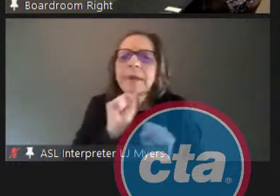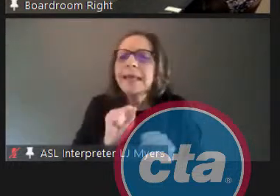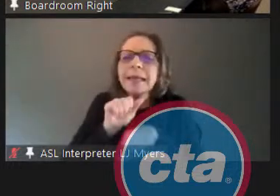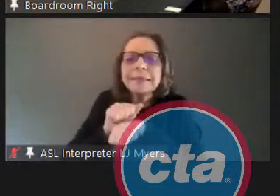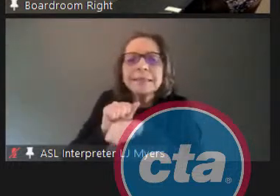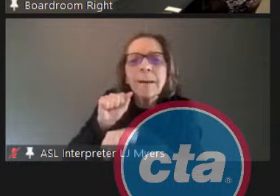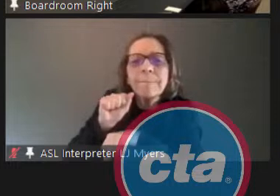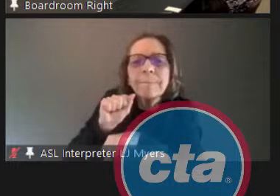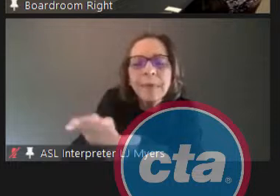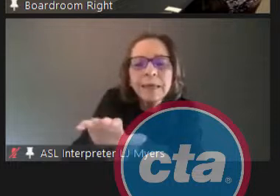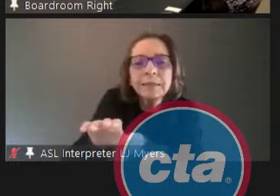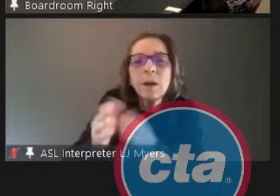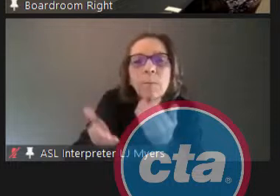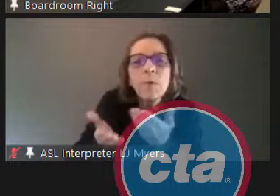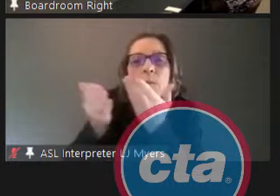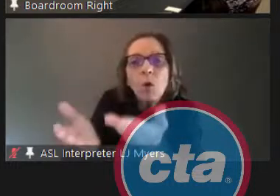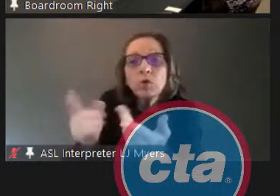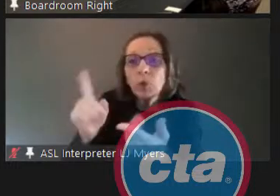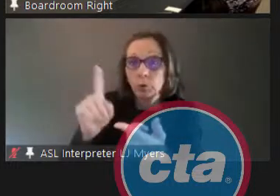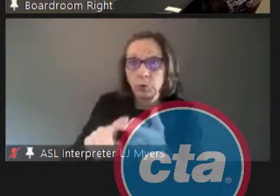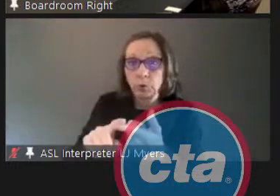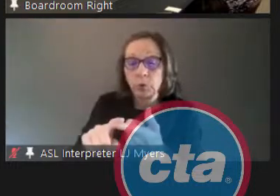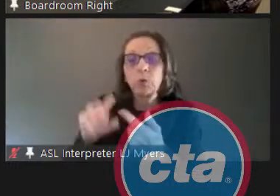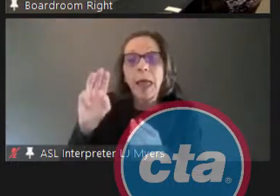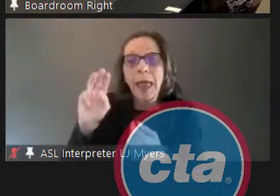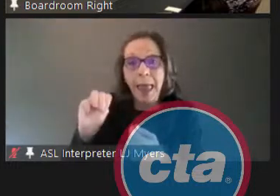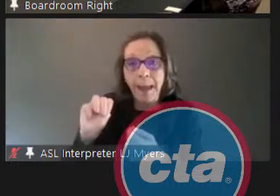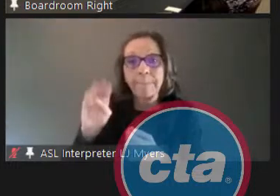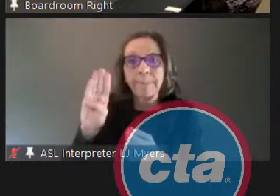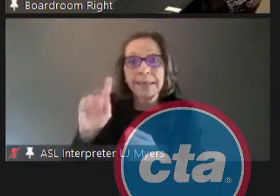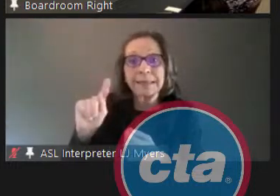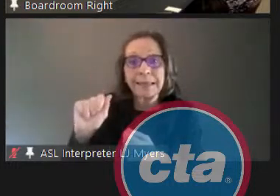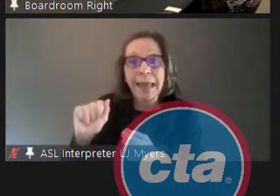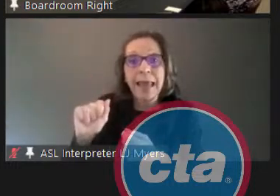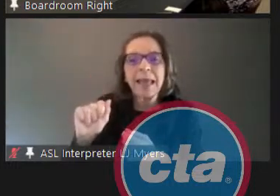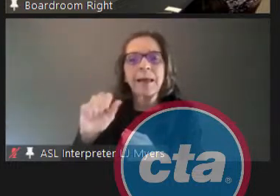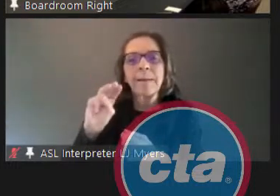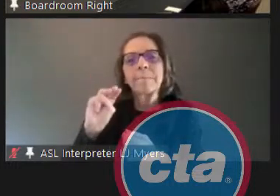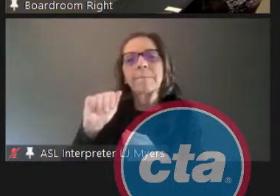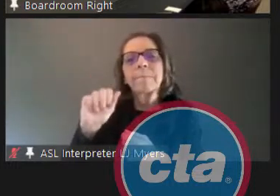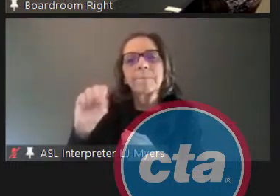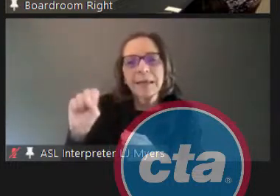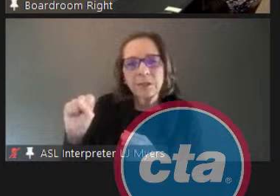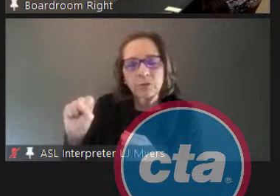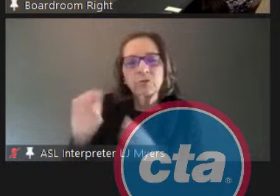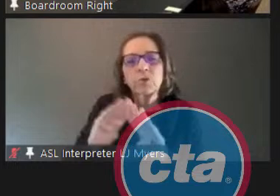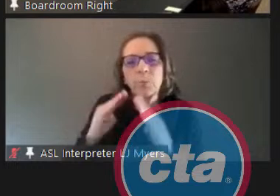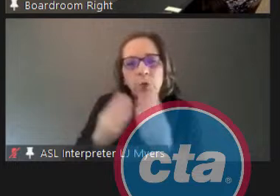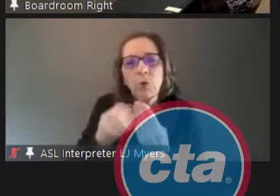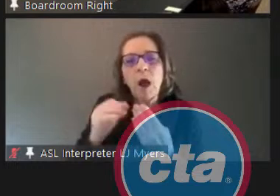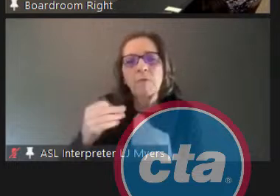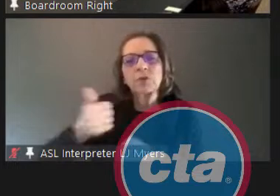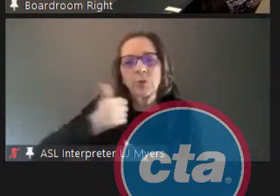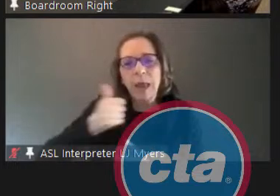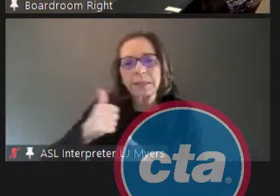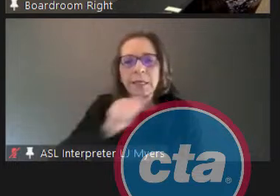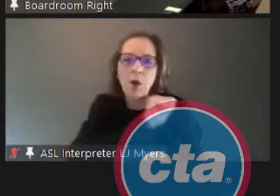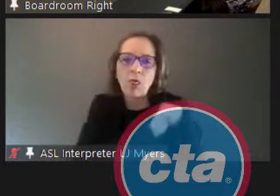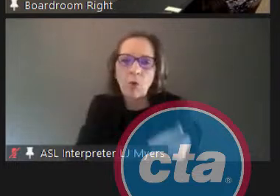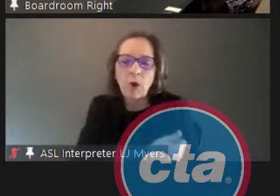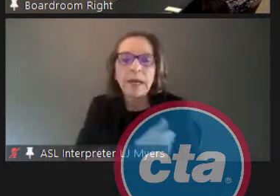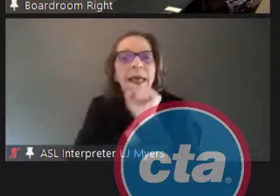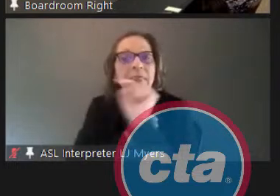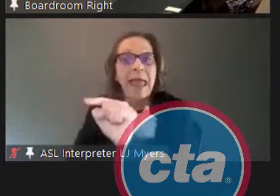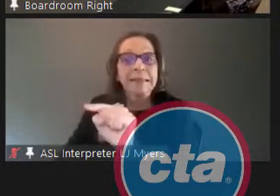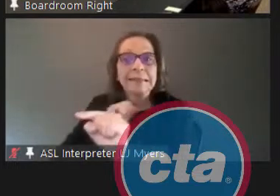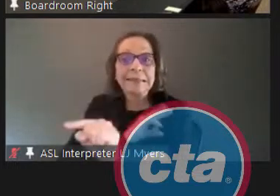submit a proposal to MBTA, the Massachusetts Bay Transportation Authority, and the MBTA staff will review